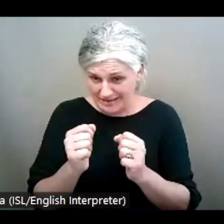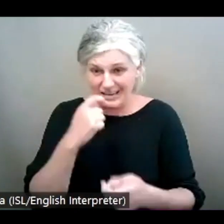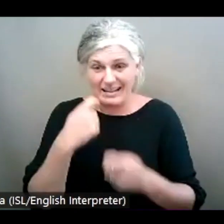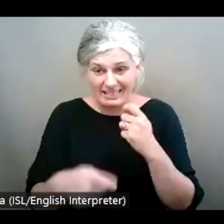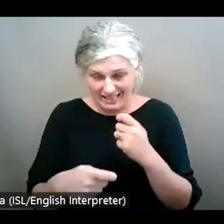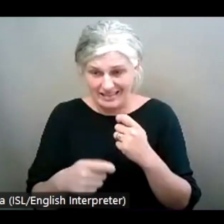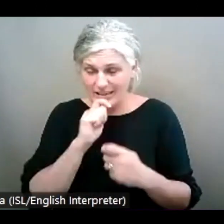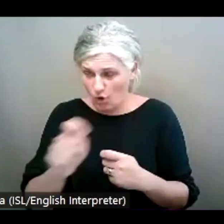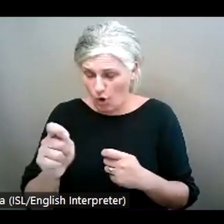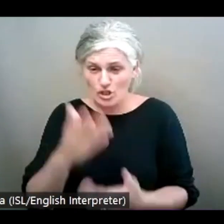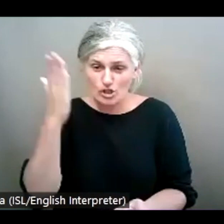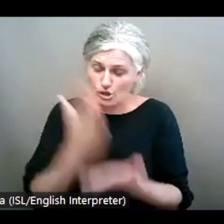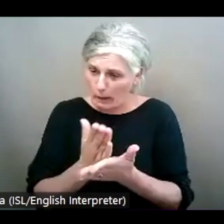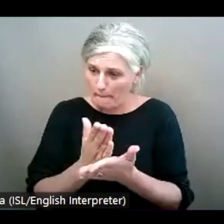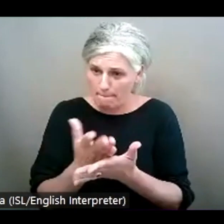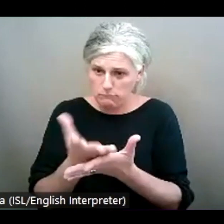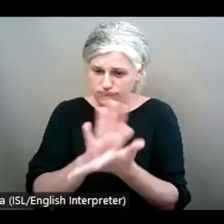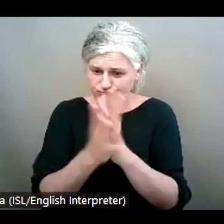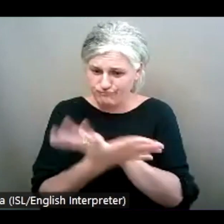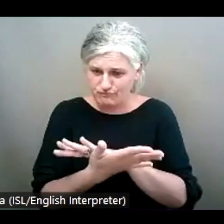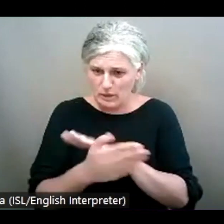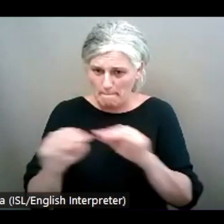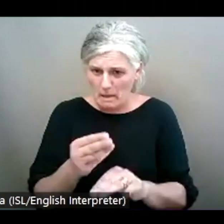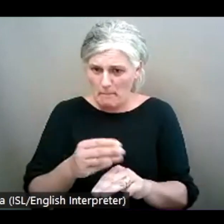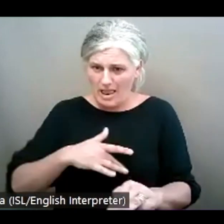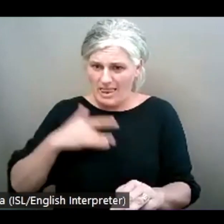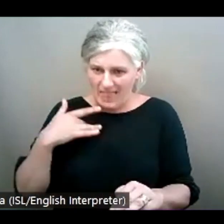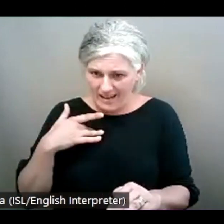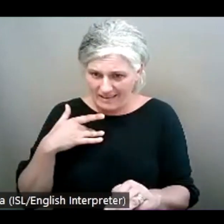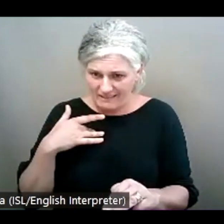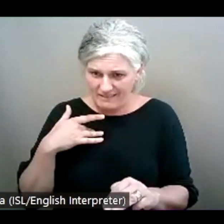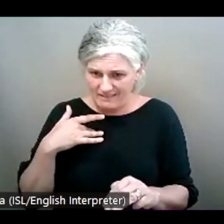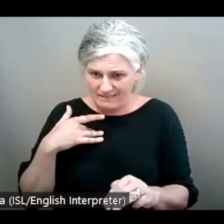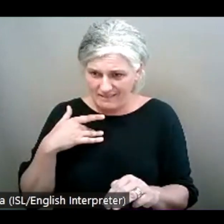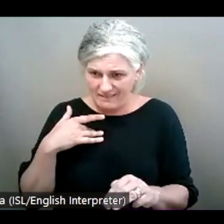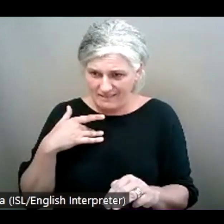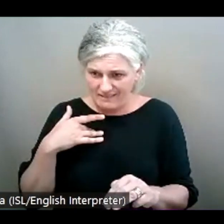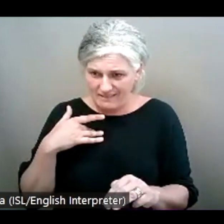destroying people's lives by housing them in